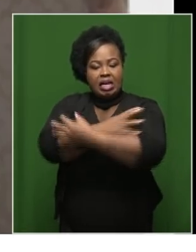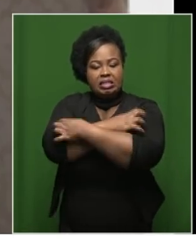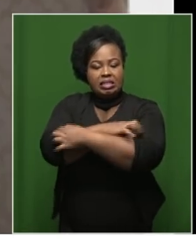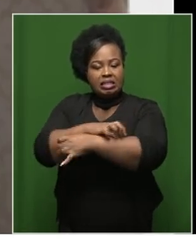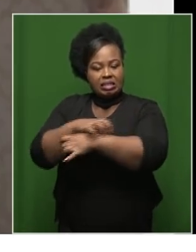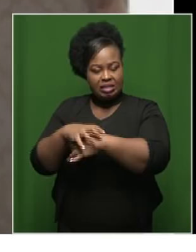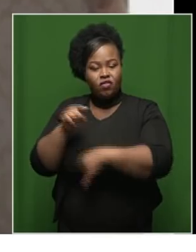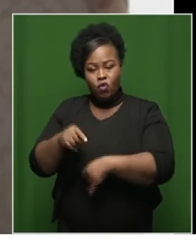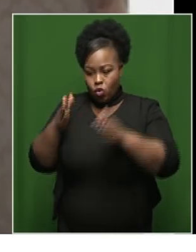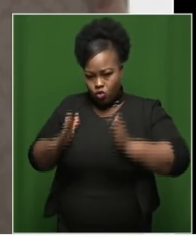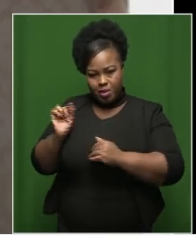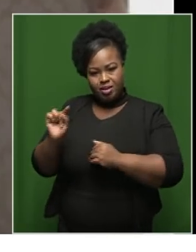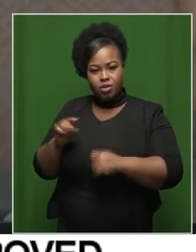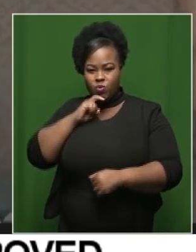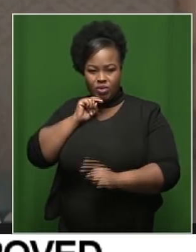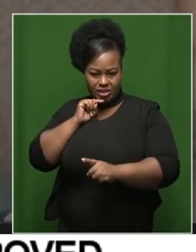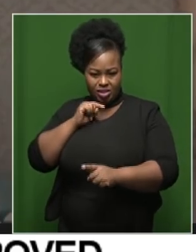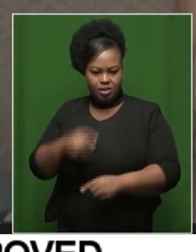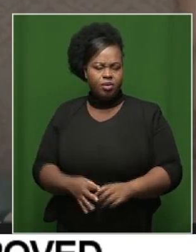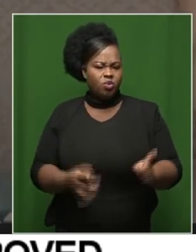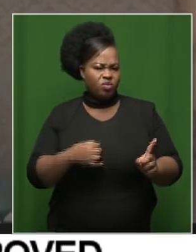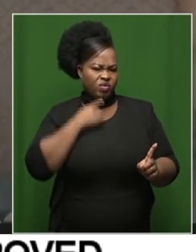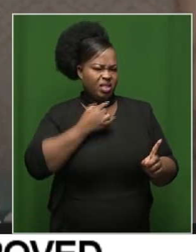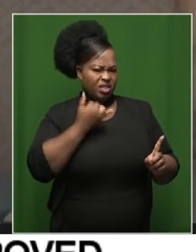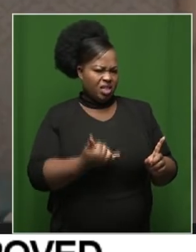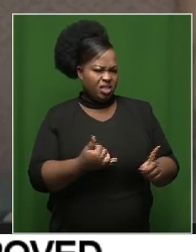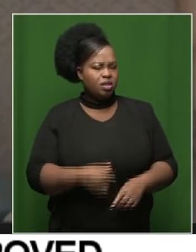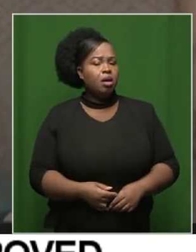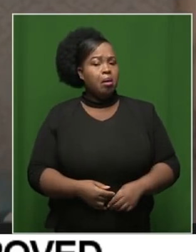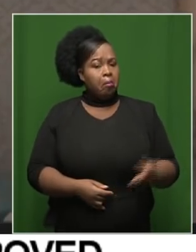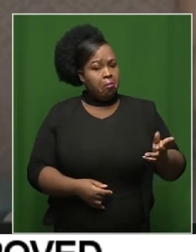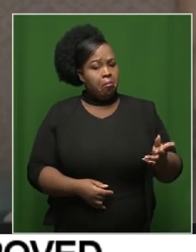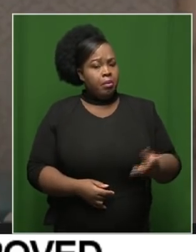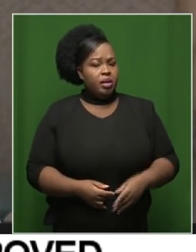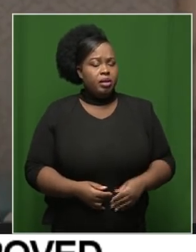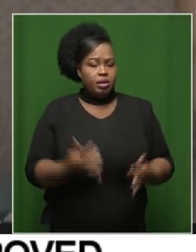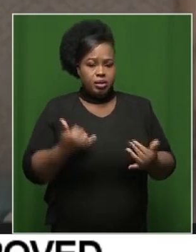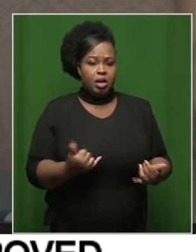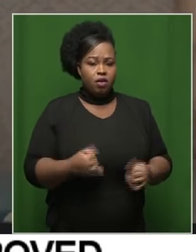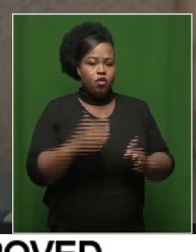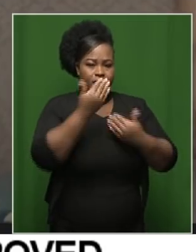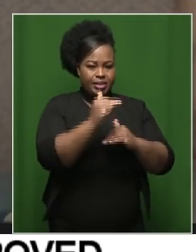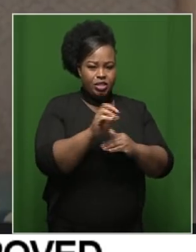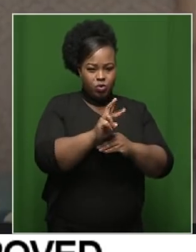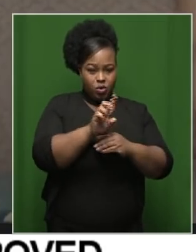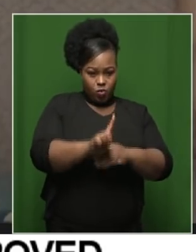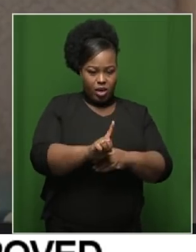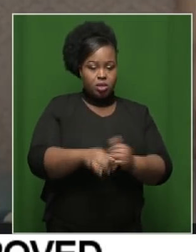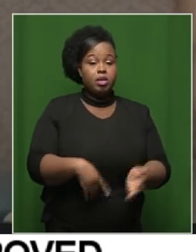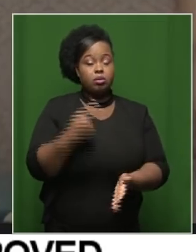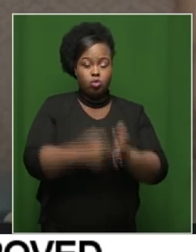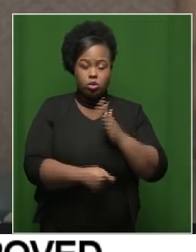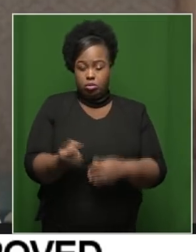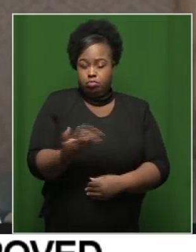humans for those purposes. As you have said and penned and spoken to, having it under Section 21 is a costly affair, and